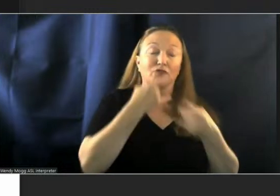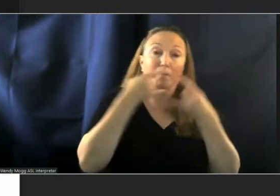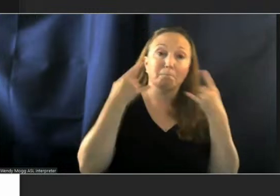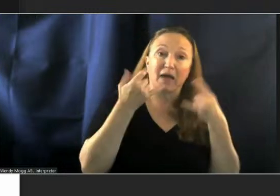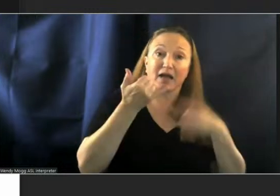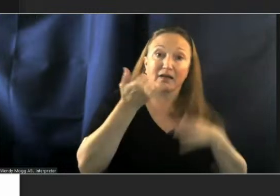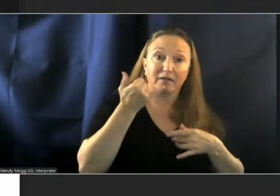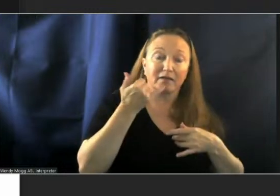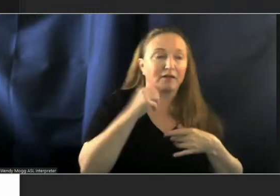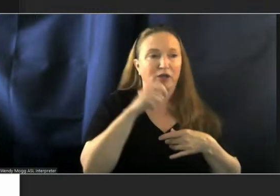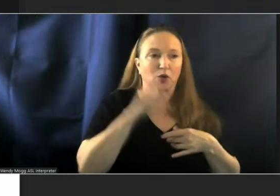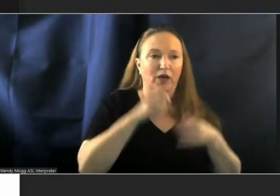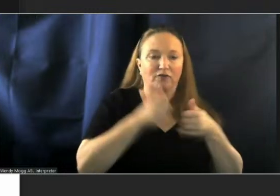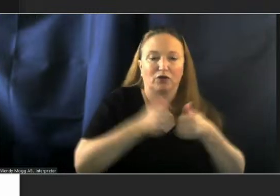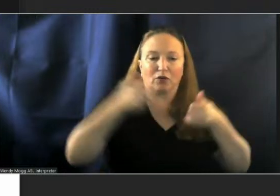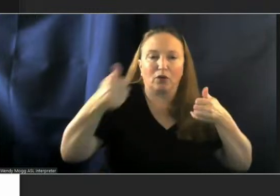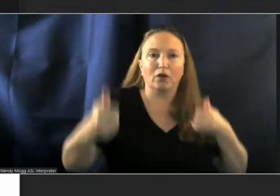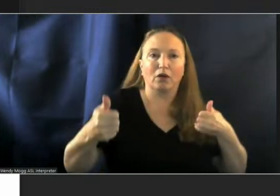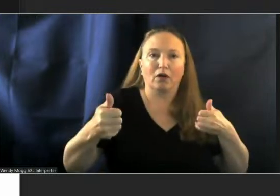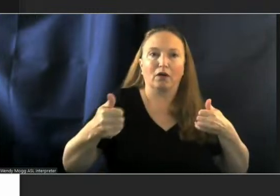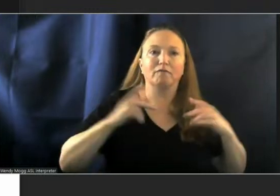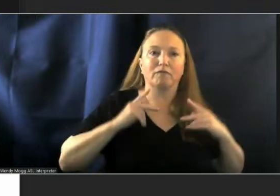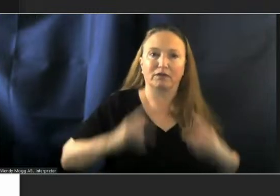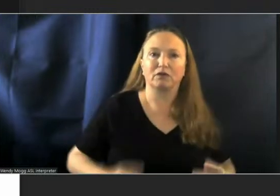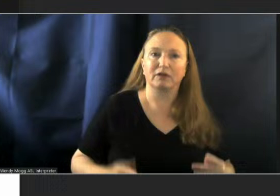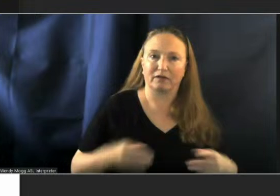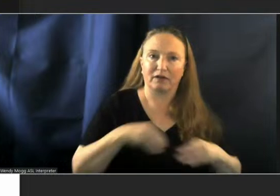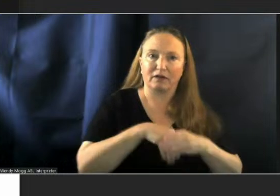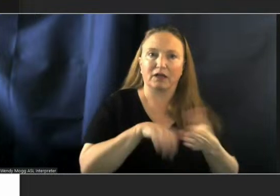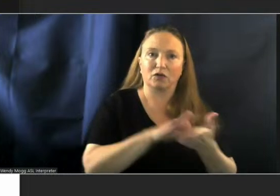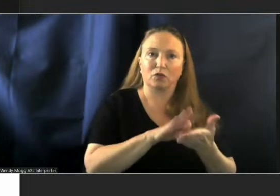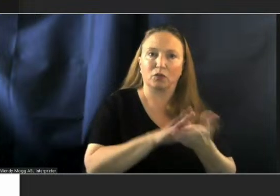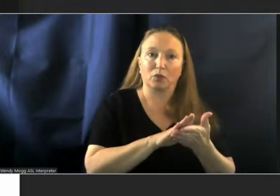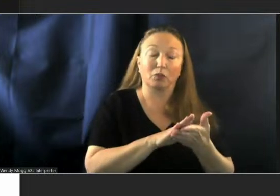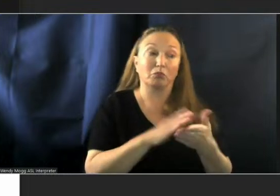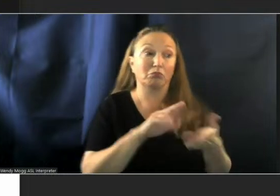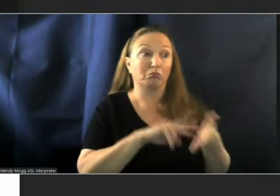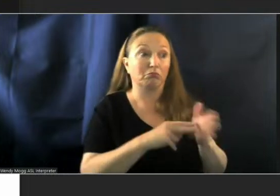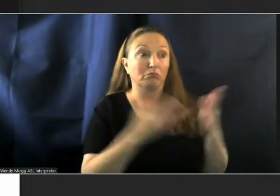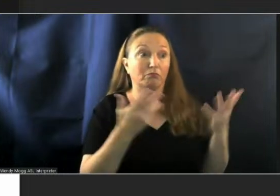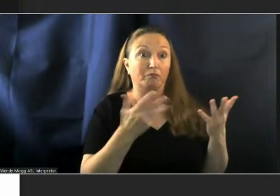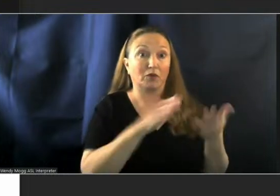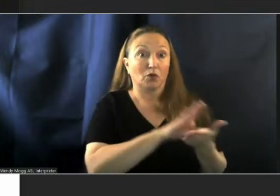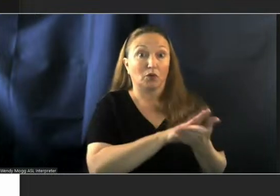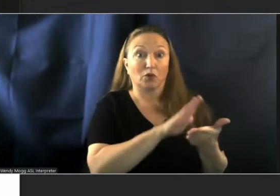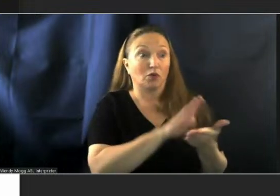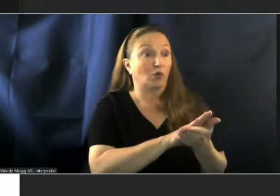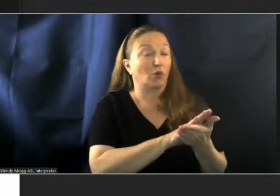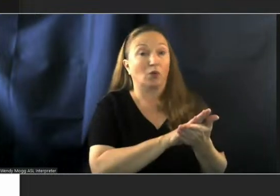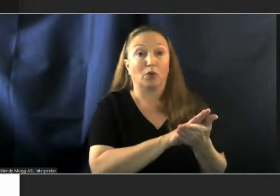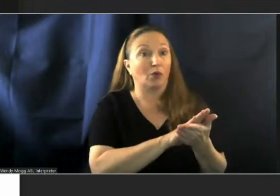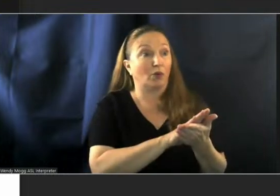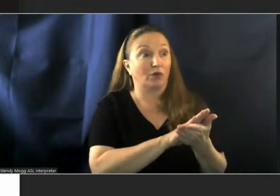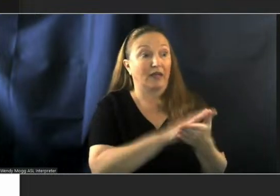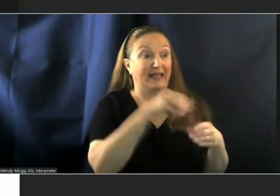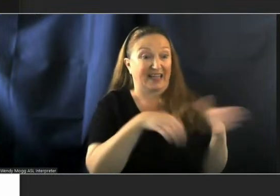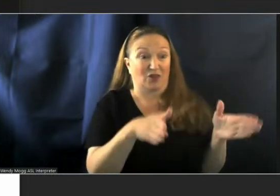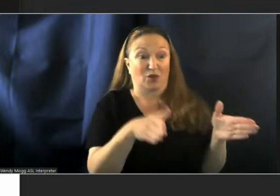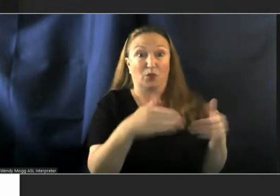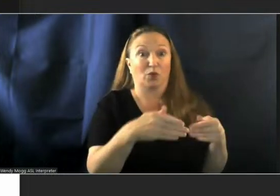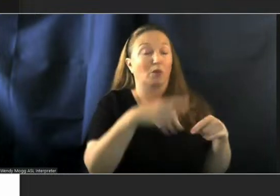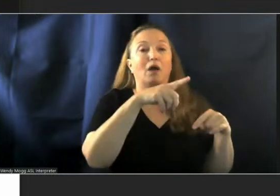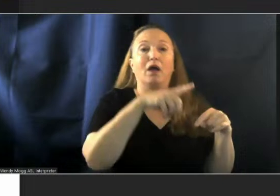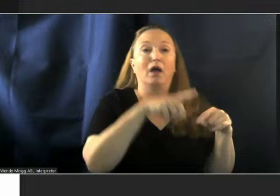schools. And what that means is that most of our schools don't have room to be 6 feet apart and still